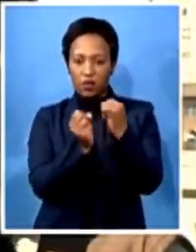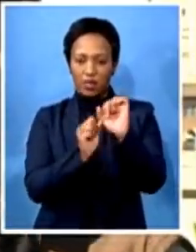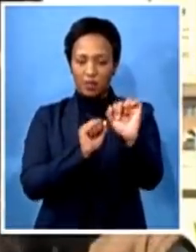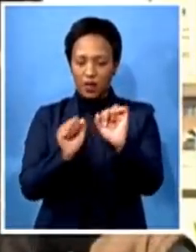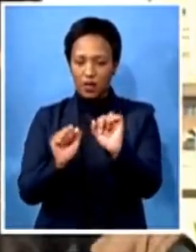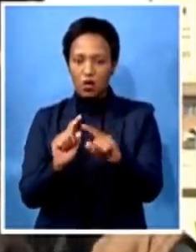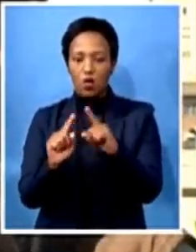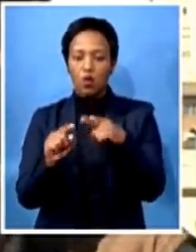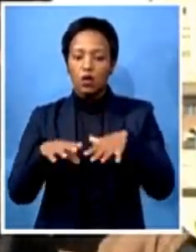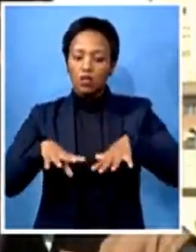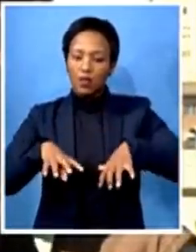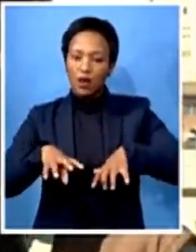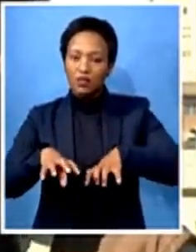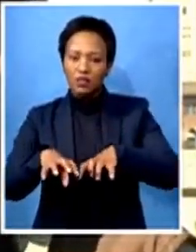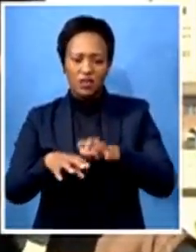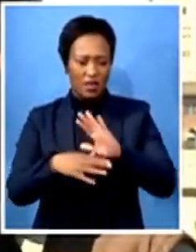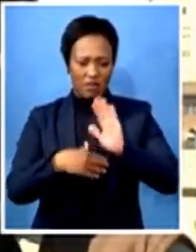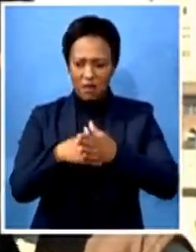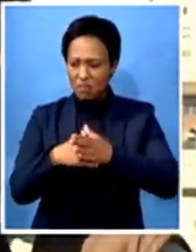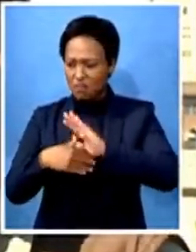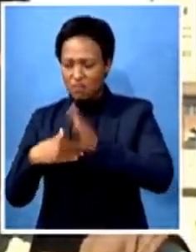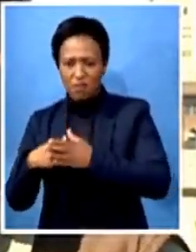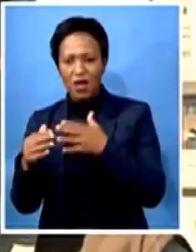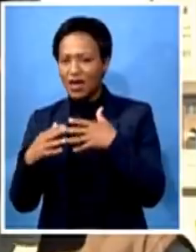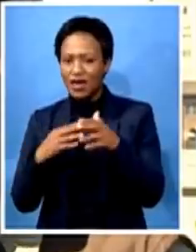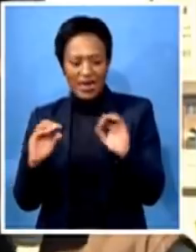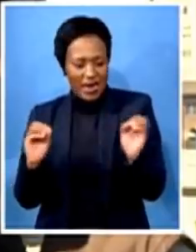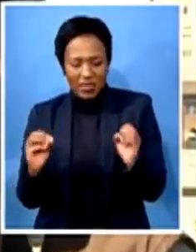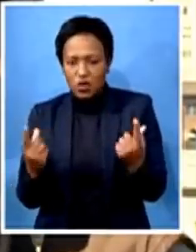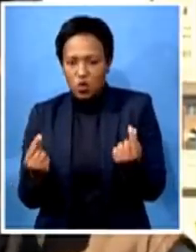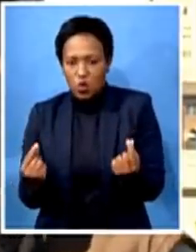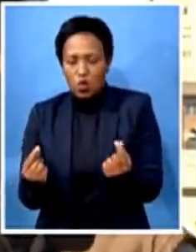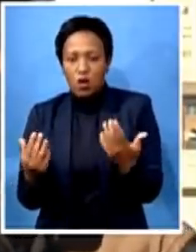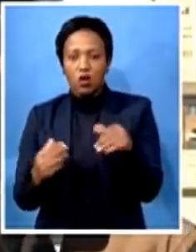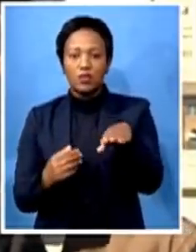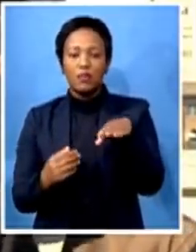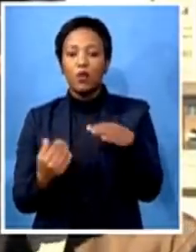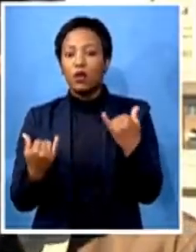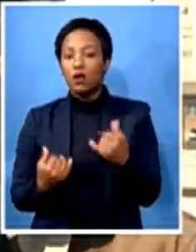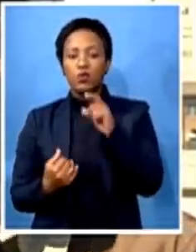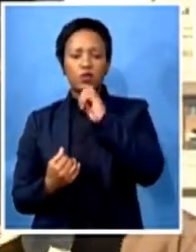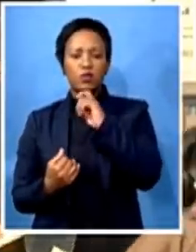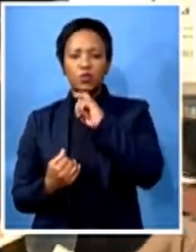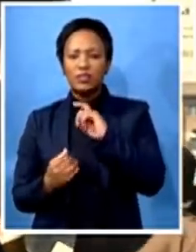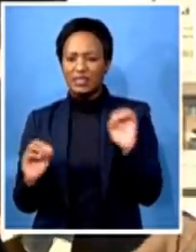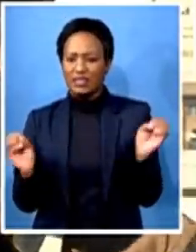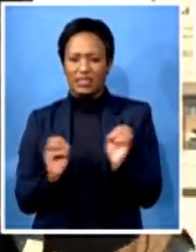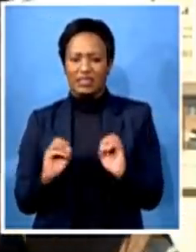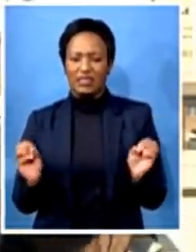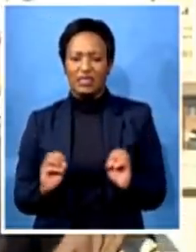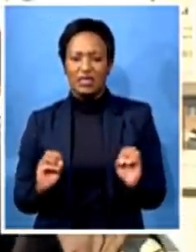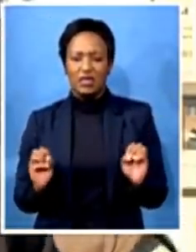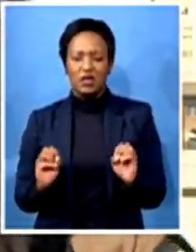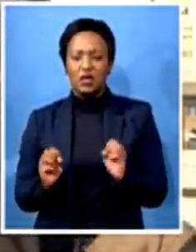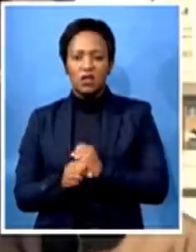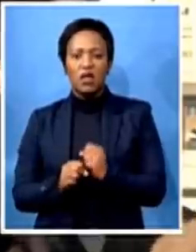there's no space for anything. Actually, in Zimbabwe, they don't use those lockdown regulations are not used